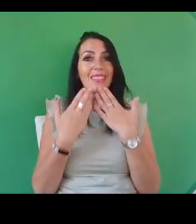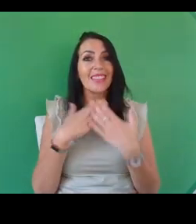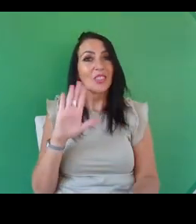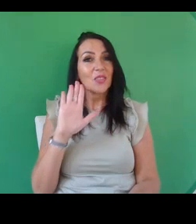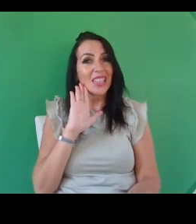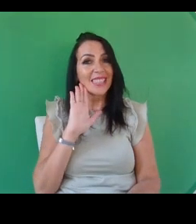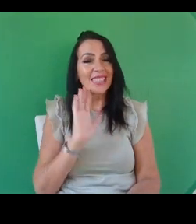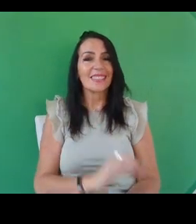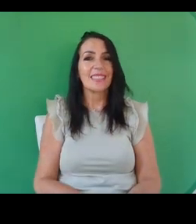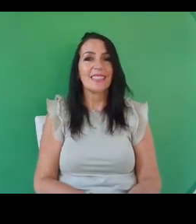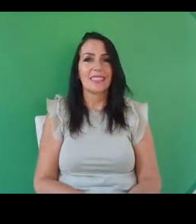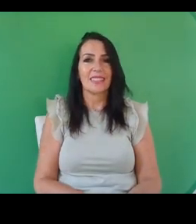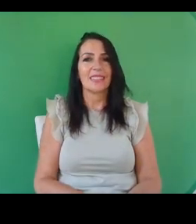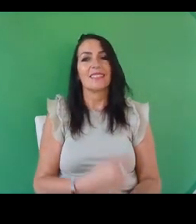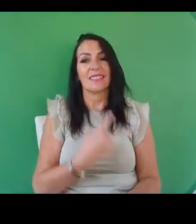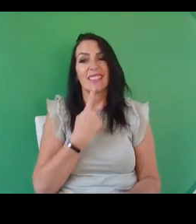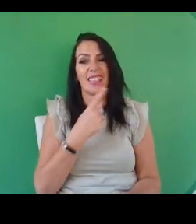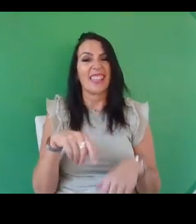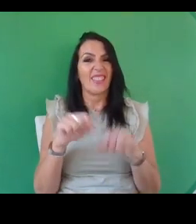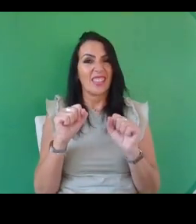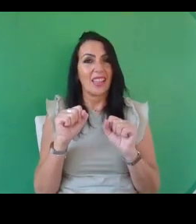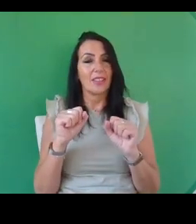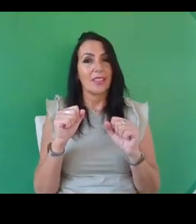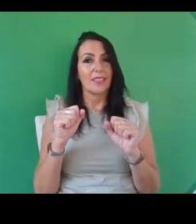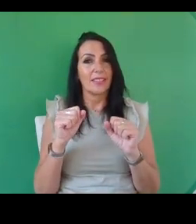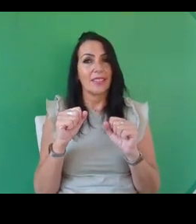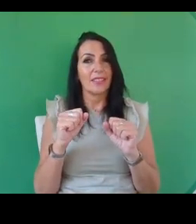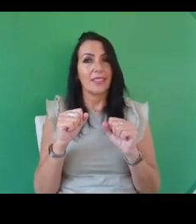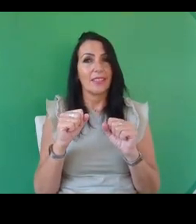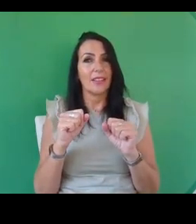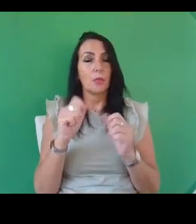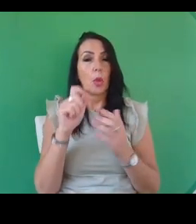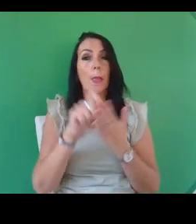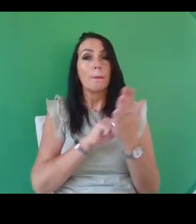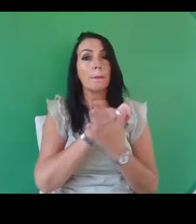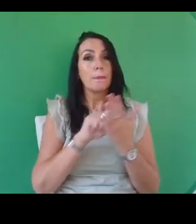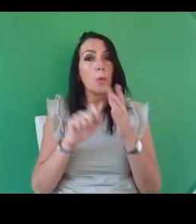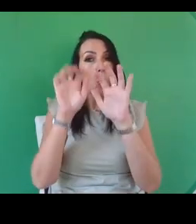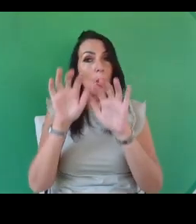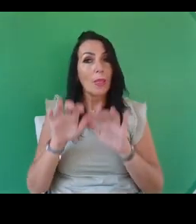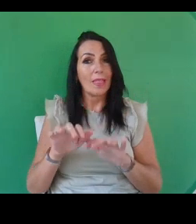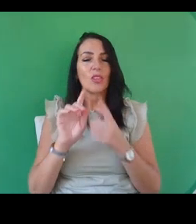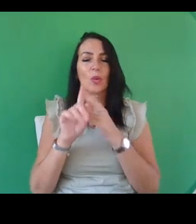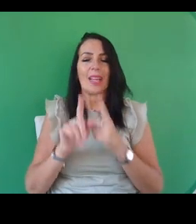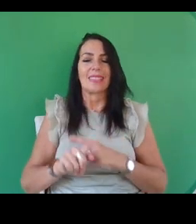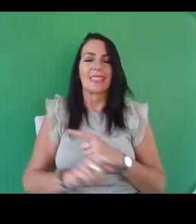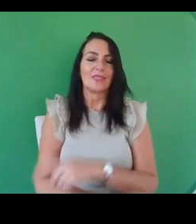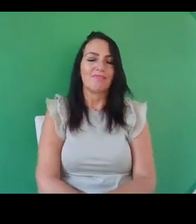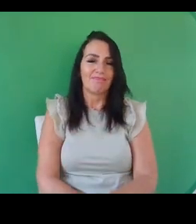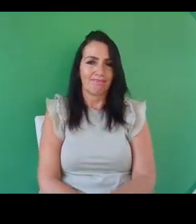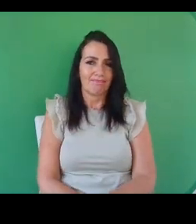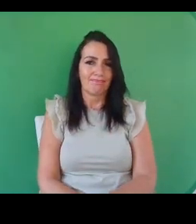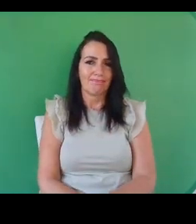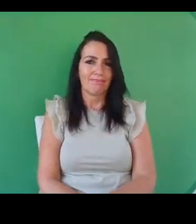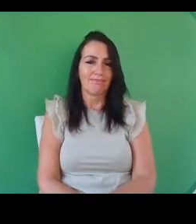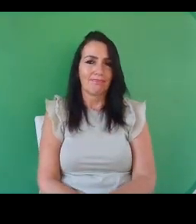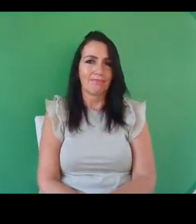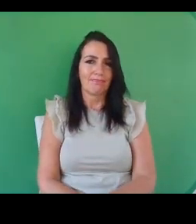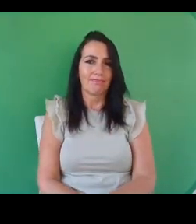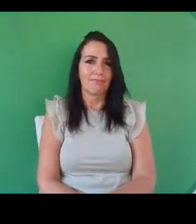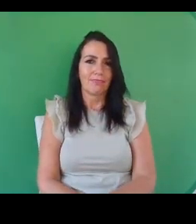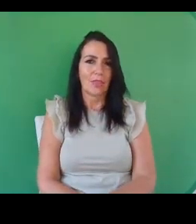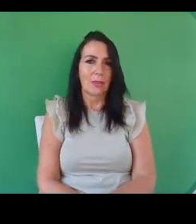webinar. As I mentioned at the start, we'll now put up a series of polls on the screen for you to answer. So I'll just wait for Nora to pop